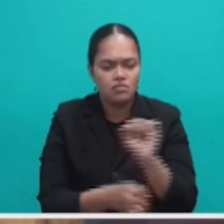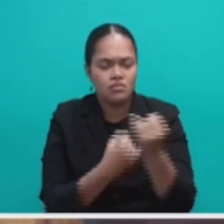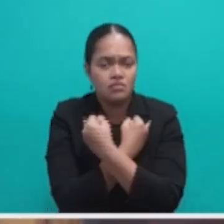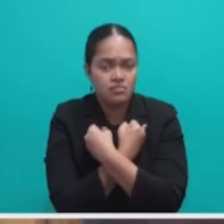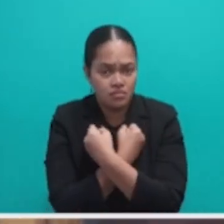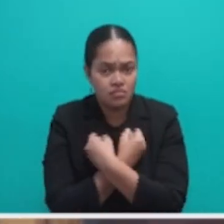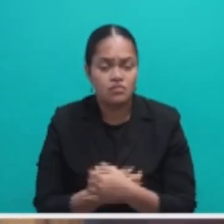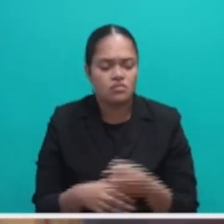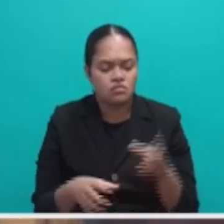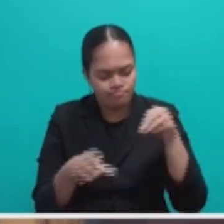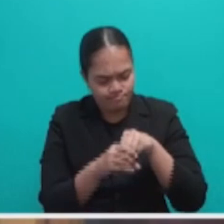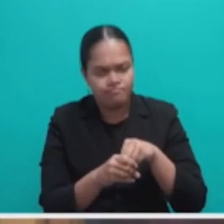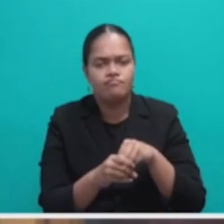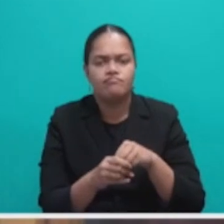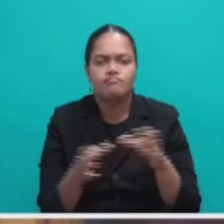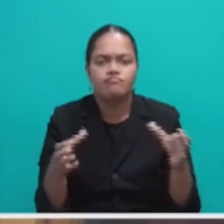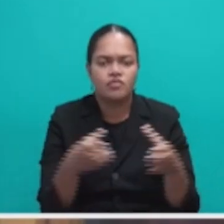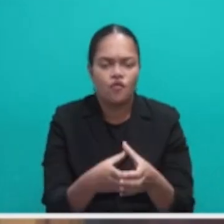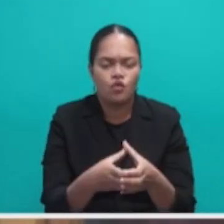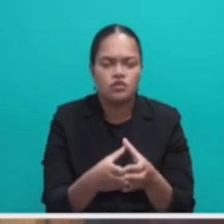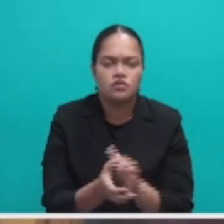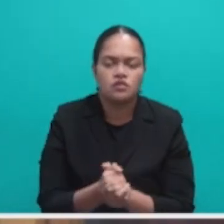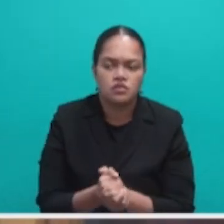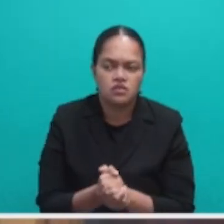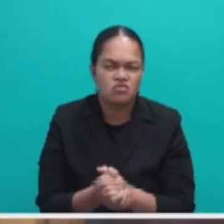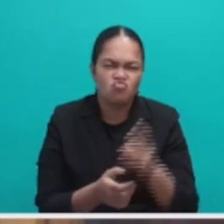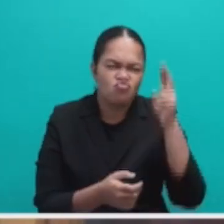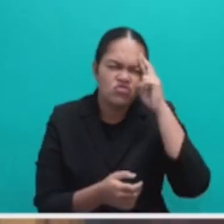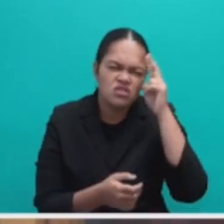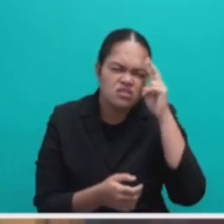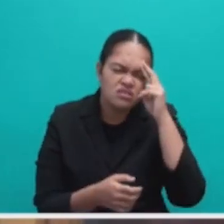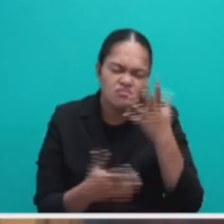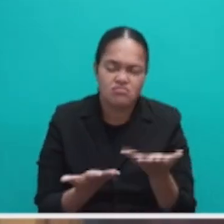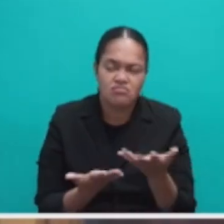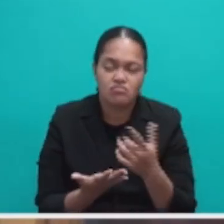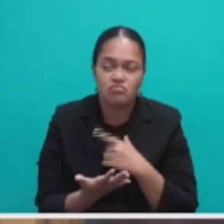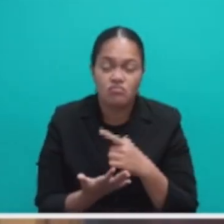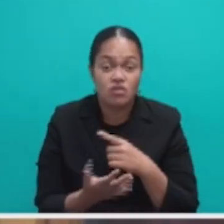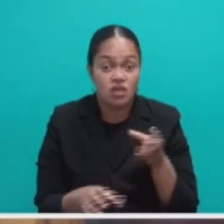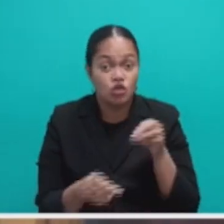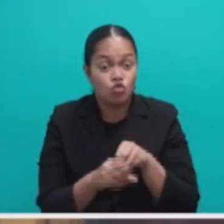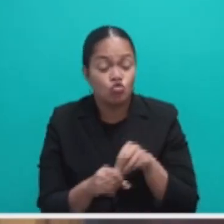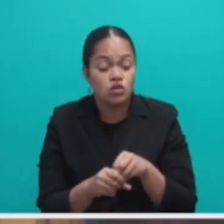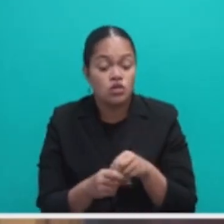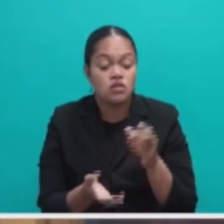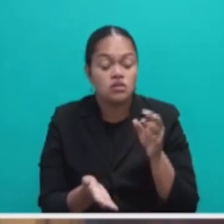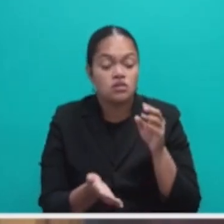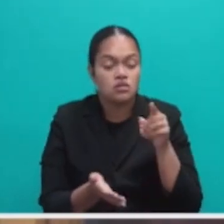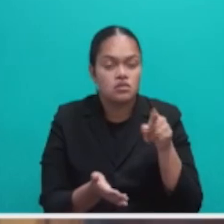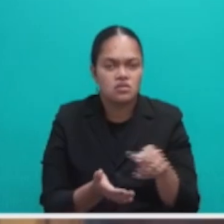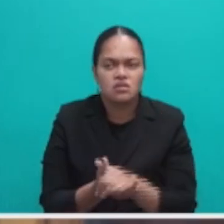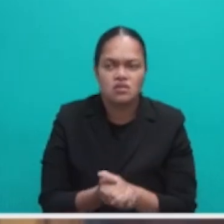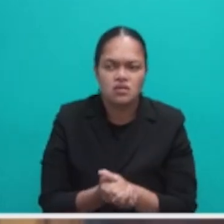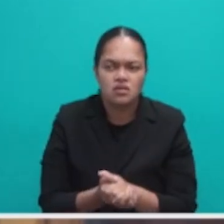integrity within the force. The recent arrests made that included serving police officers on the allegation